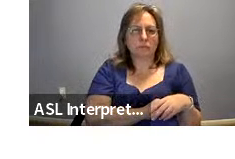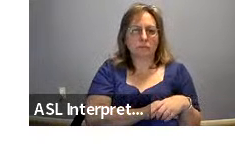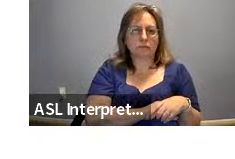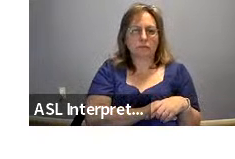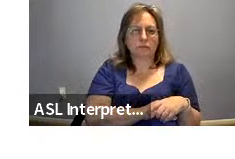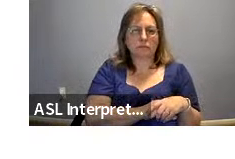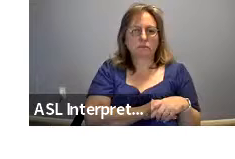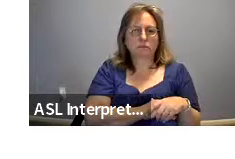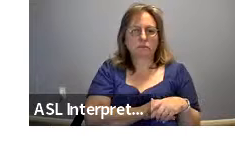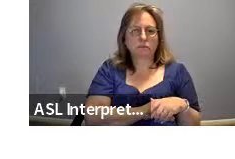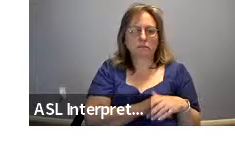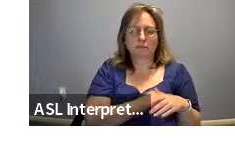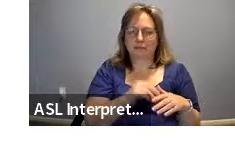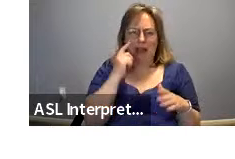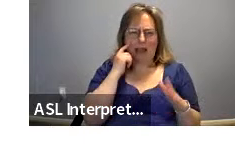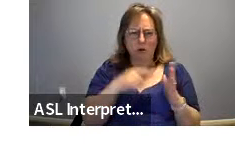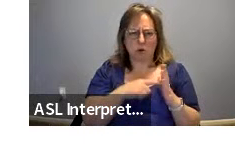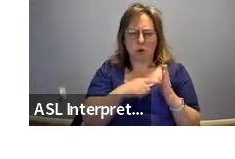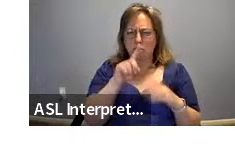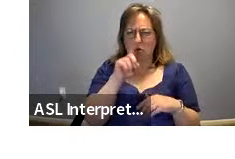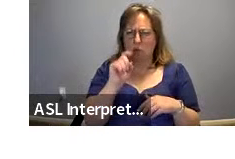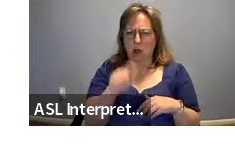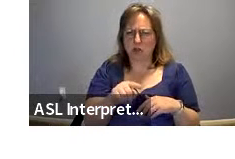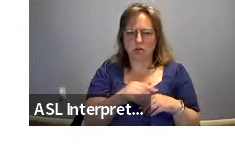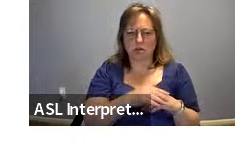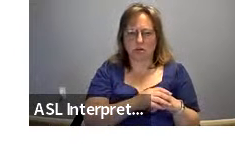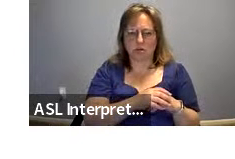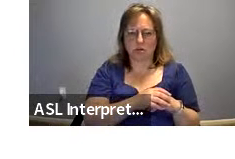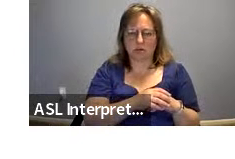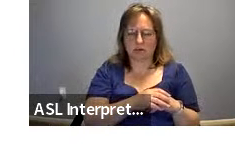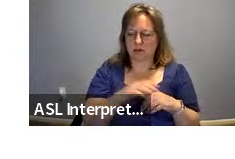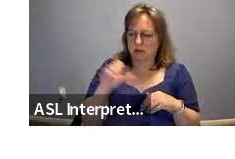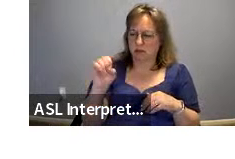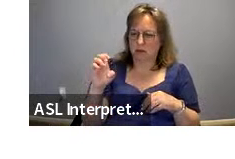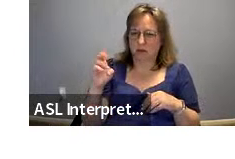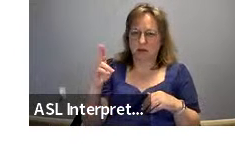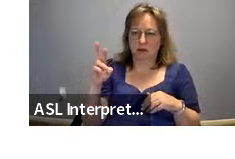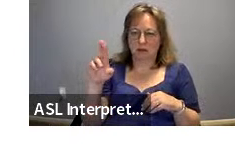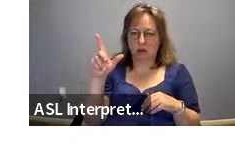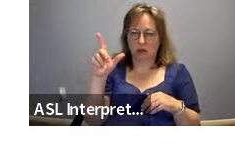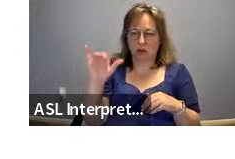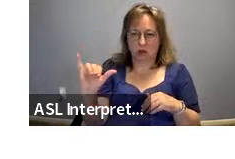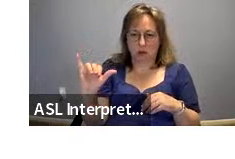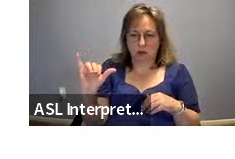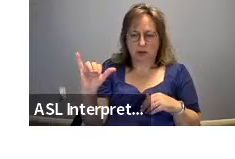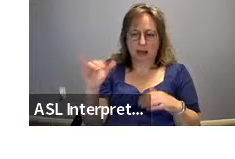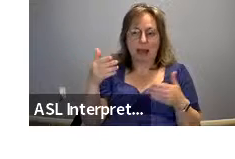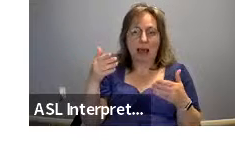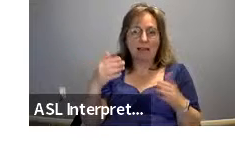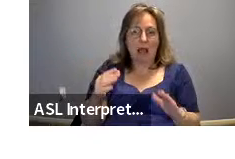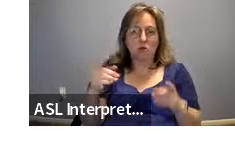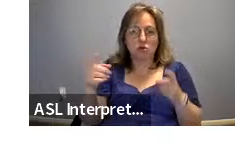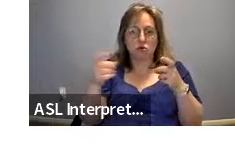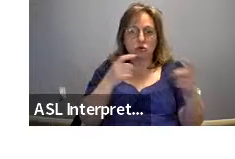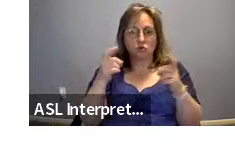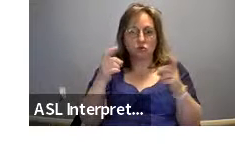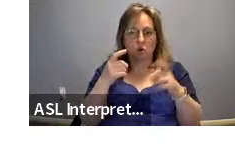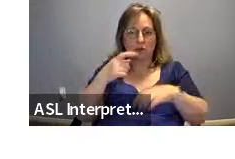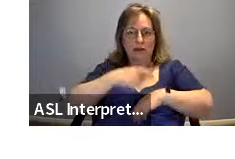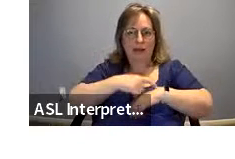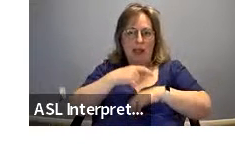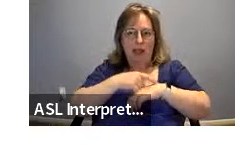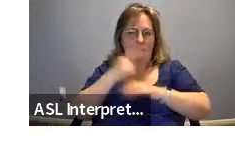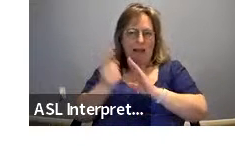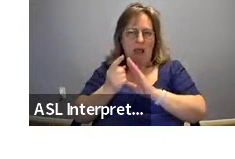I saw a question in the Q&A as to whether Securely allows for controlled hours, when the Chromebook